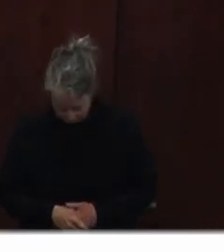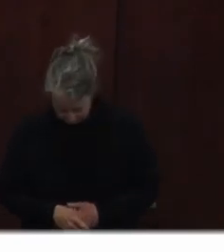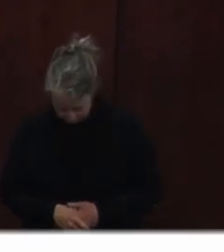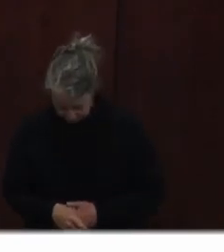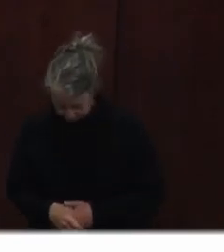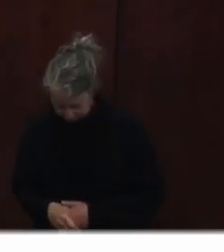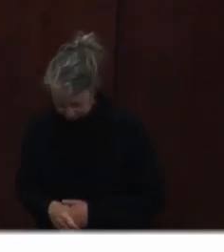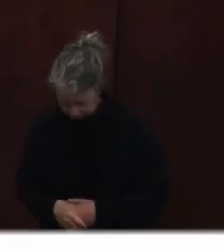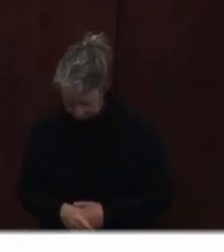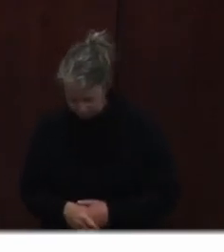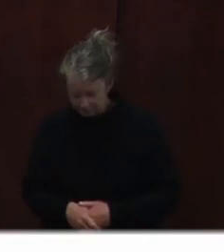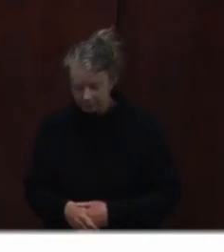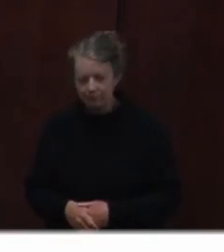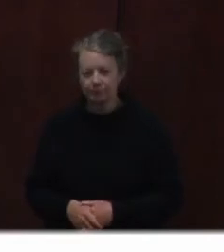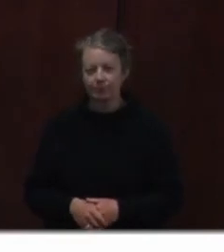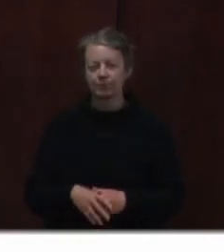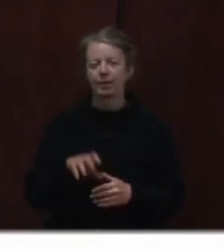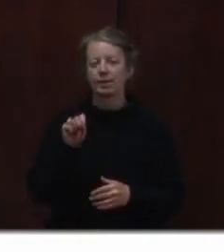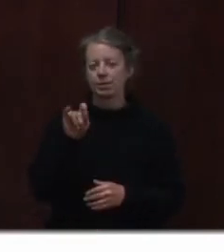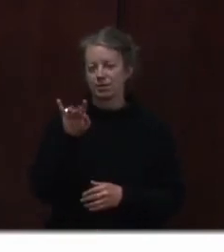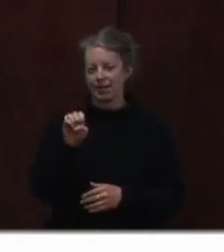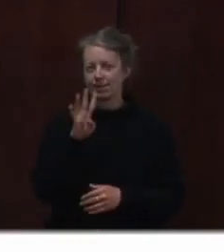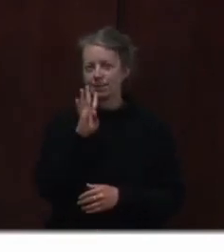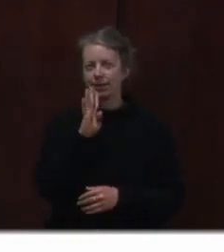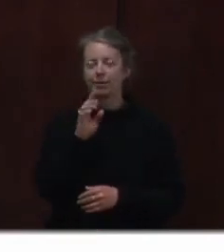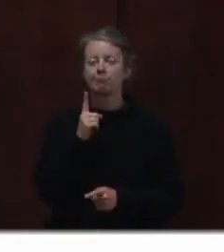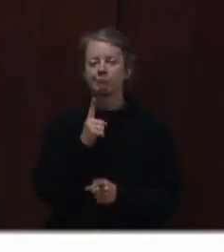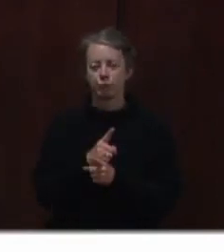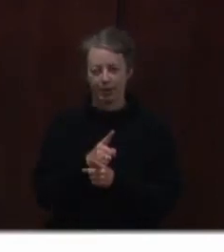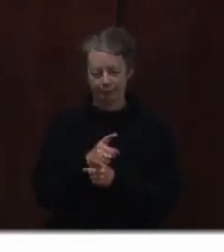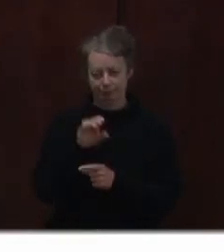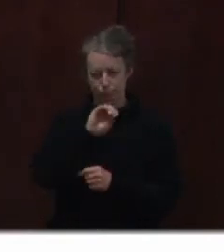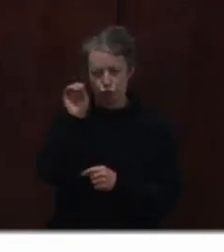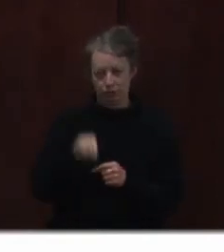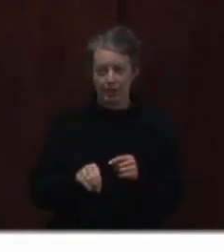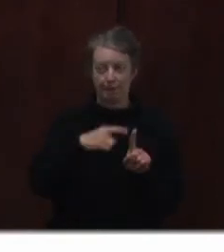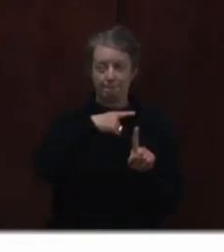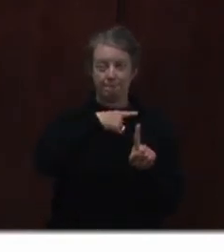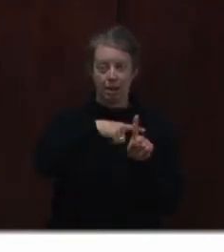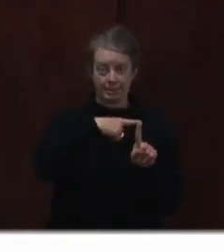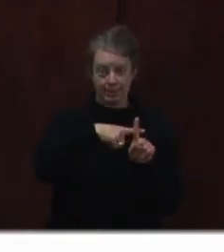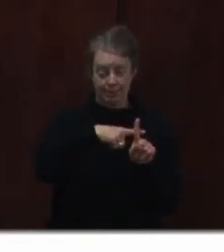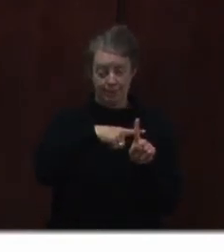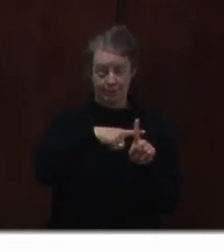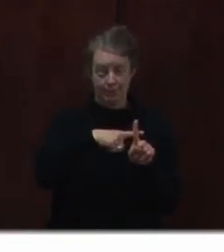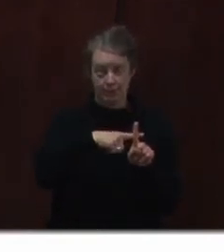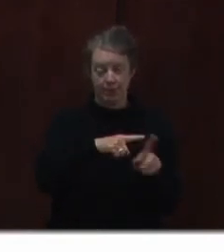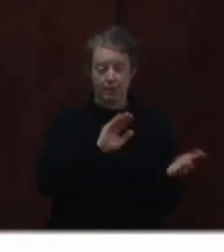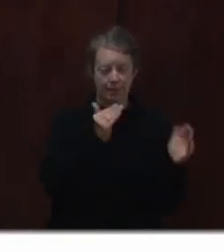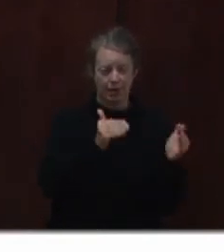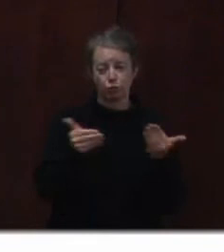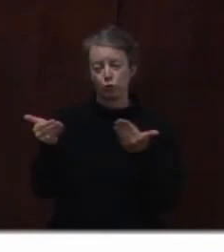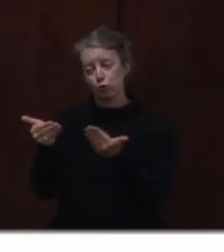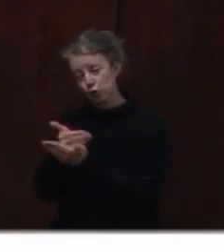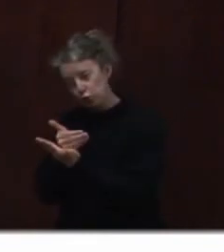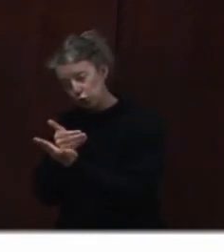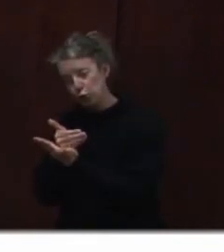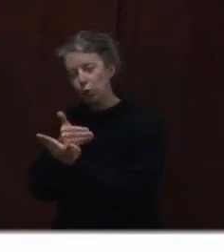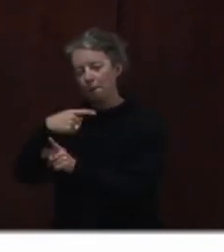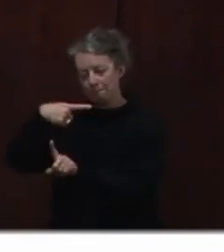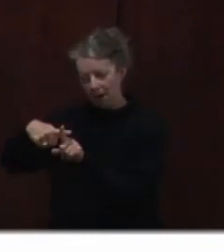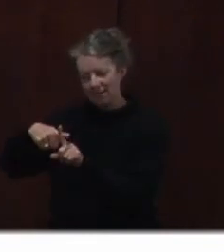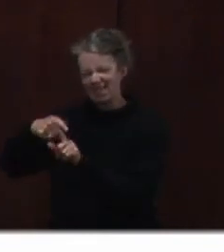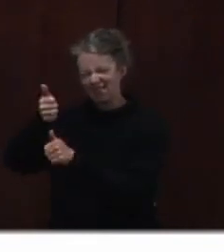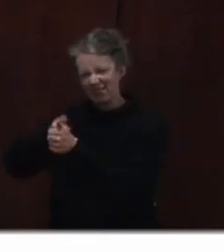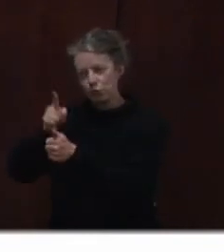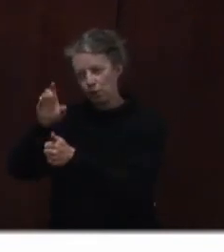Totally on the right track that, the percent positivity, so the new cases per 100,000 per week really